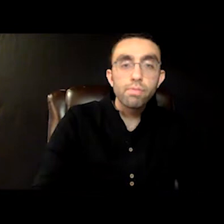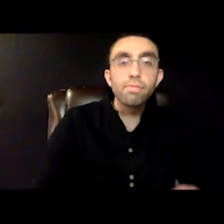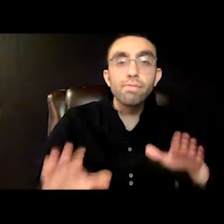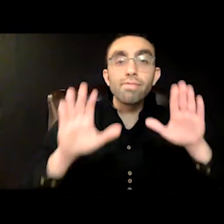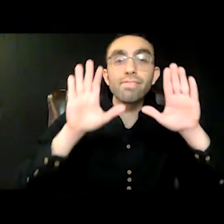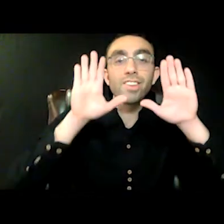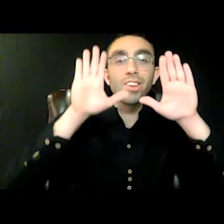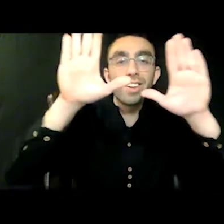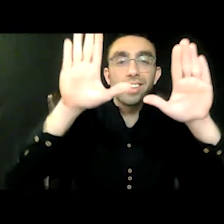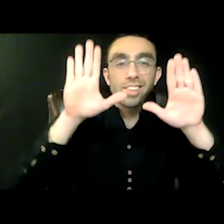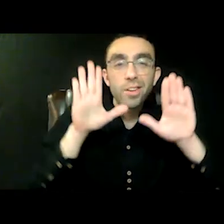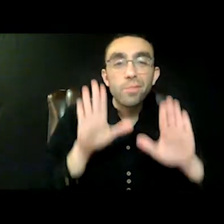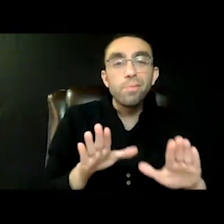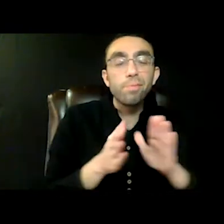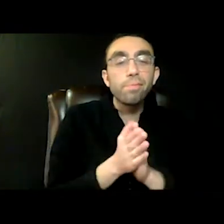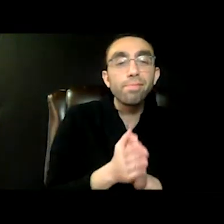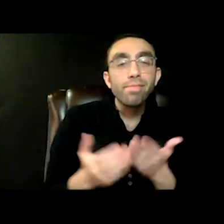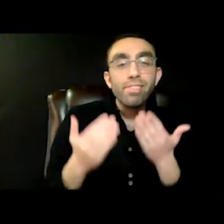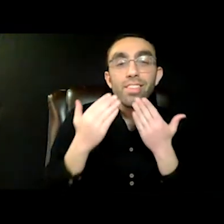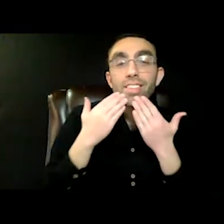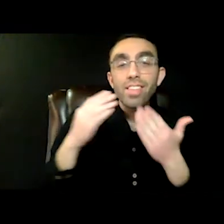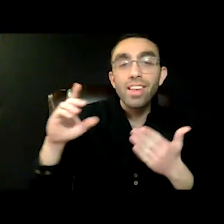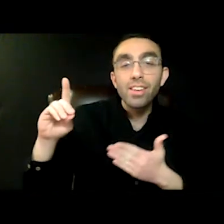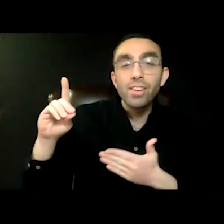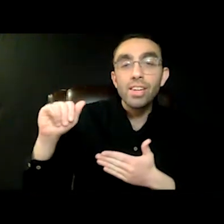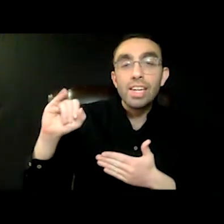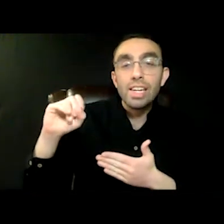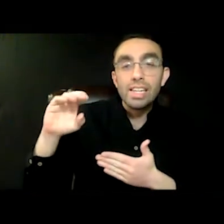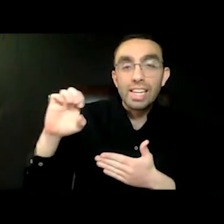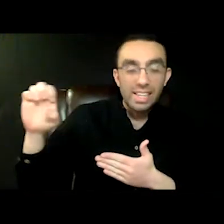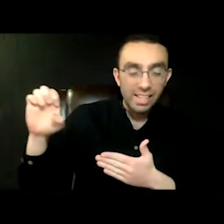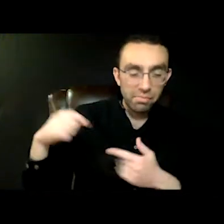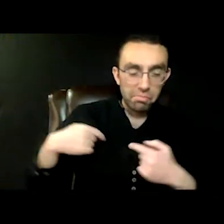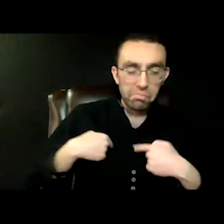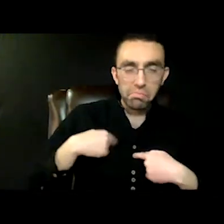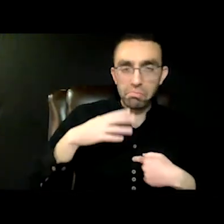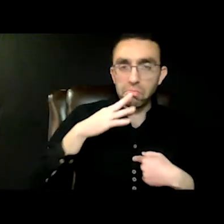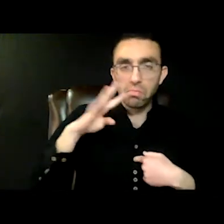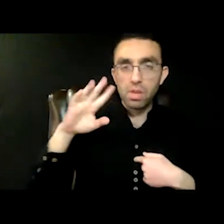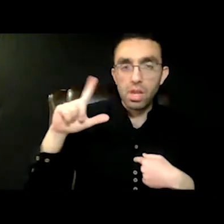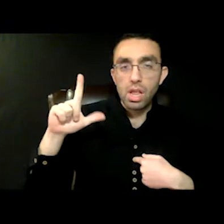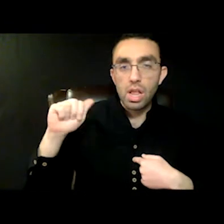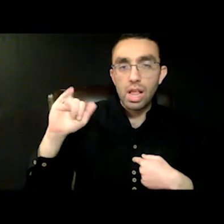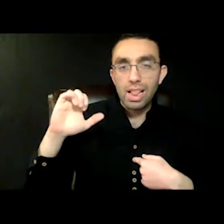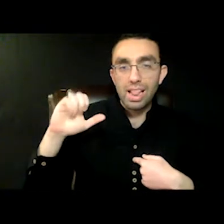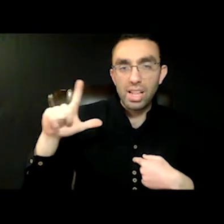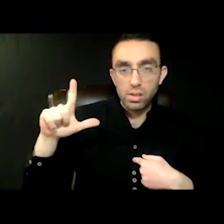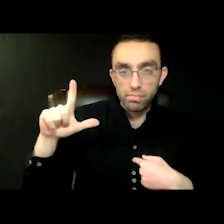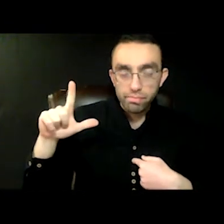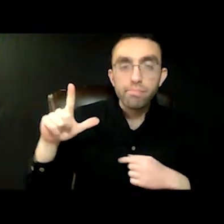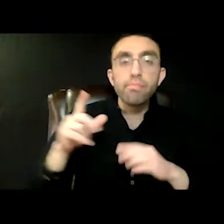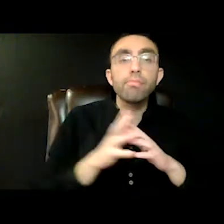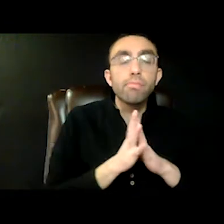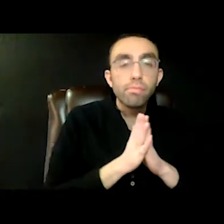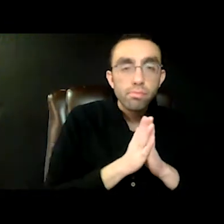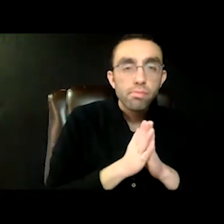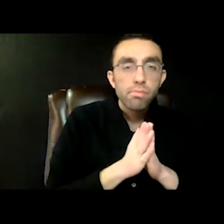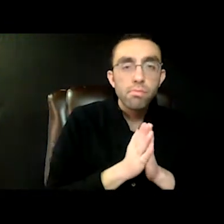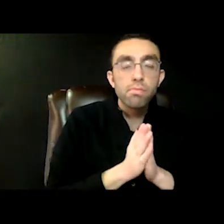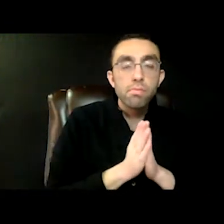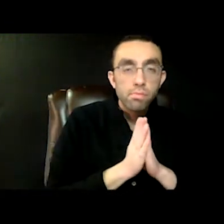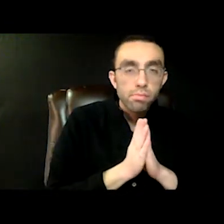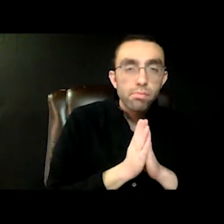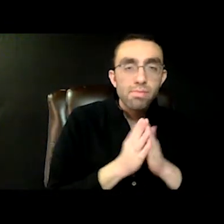Awesome. Thanks, Daisee, for that introduction. So next, I'm going to introduce